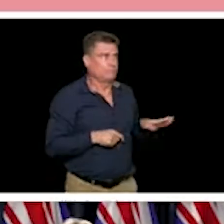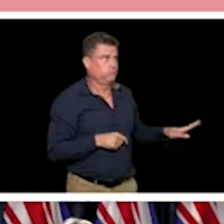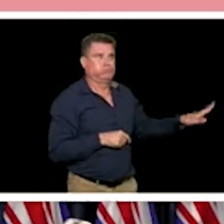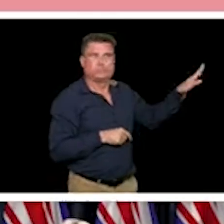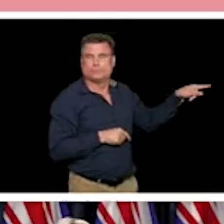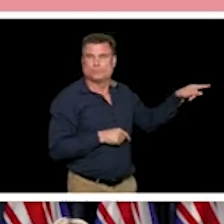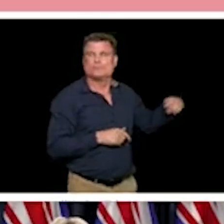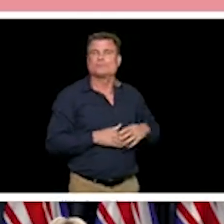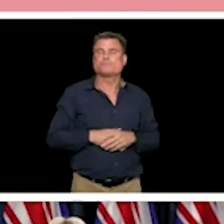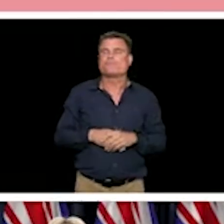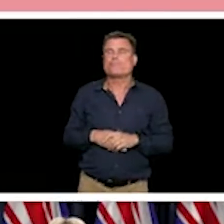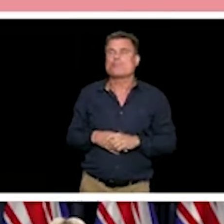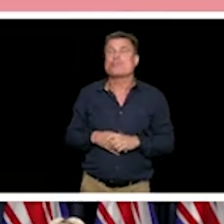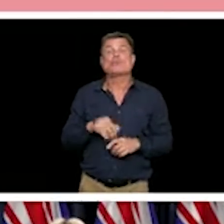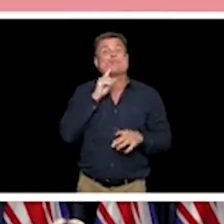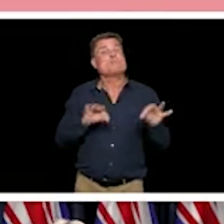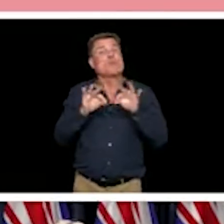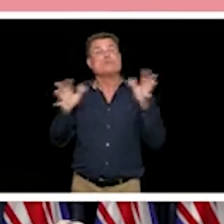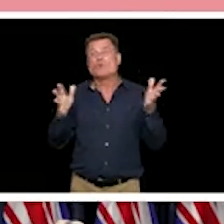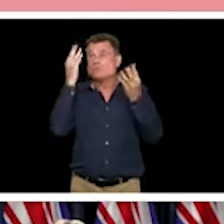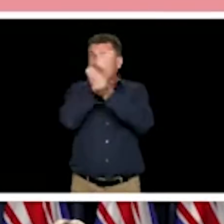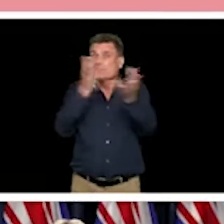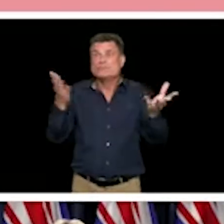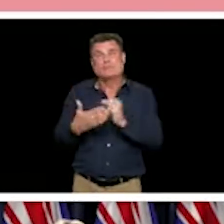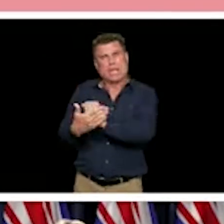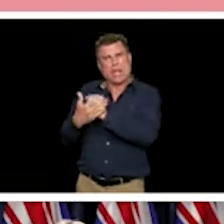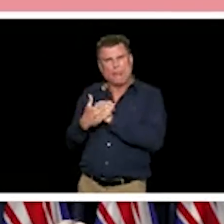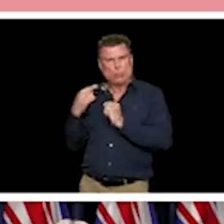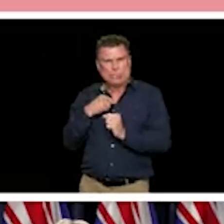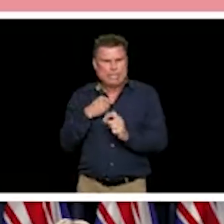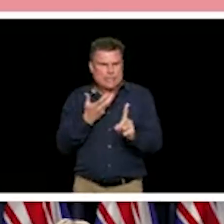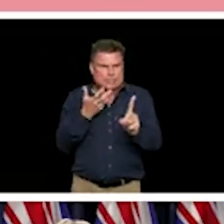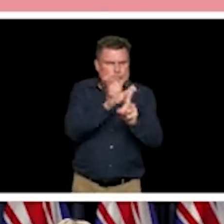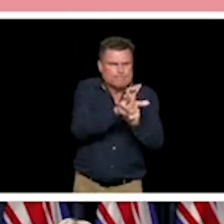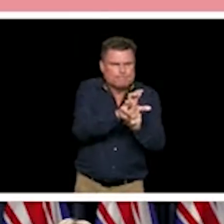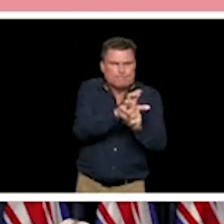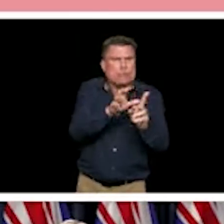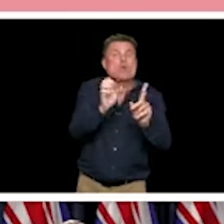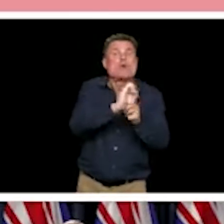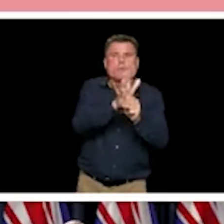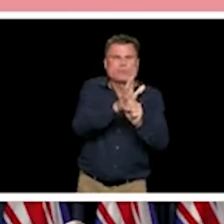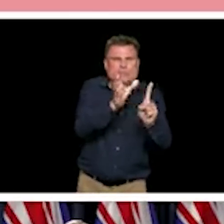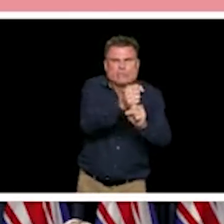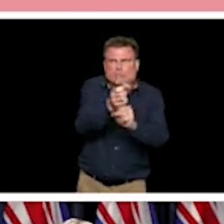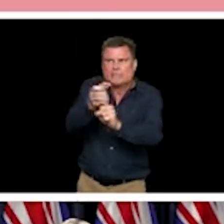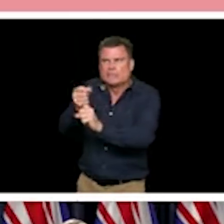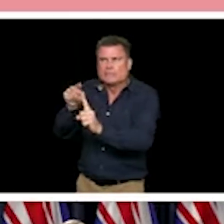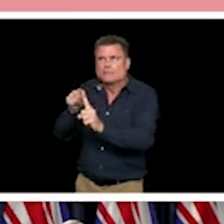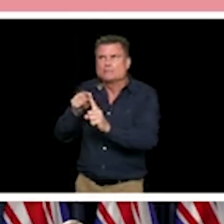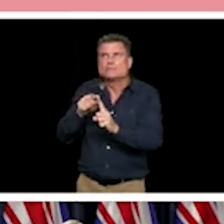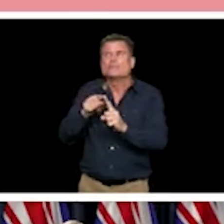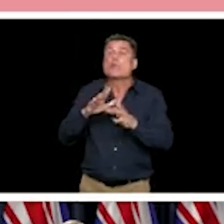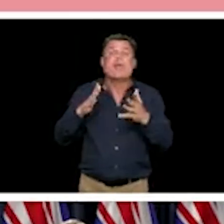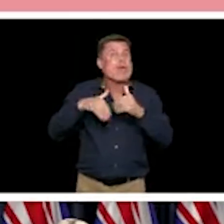that are really important for us in being able to ensure that we can detect cases and manage outbreaks and clusters